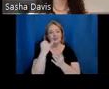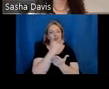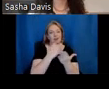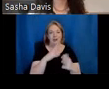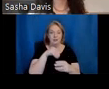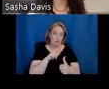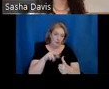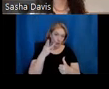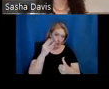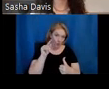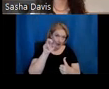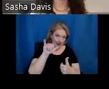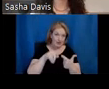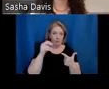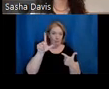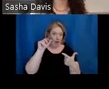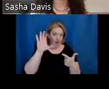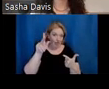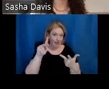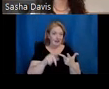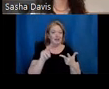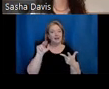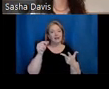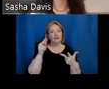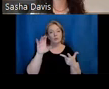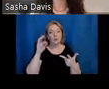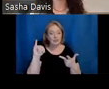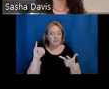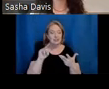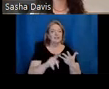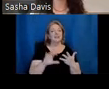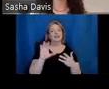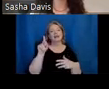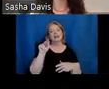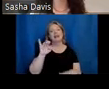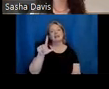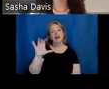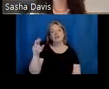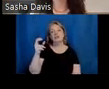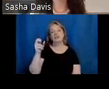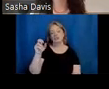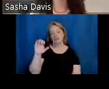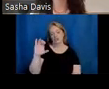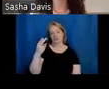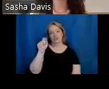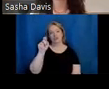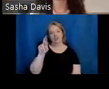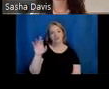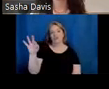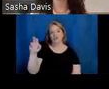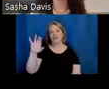Whitney, Pollock, and Noguchi. Daniel Chester French, sculptor of the Lincoln Memorial, was an early